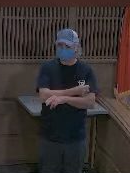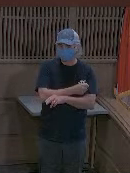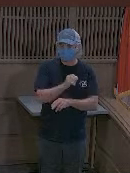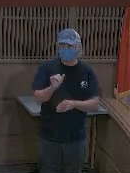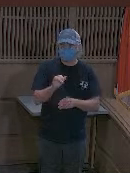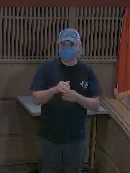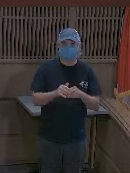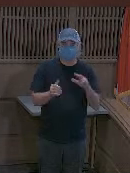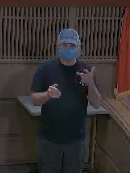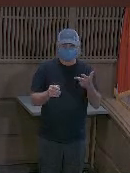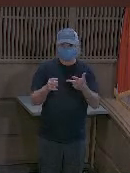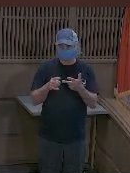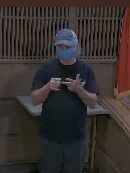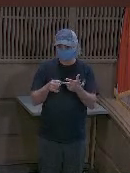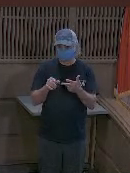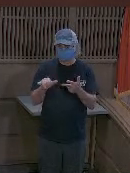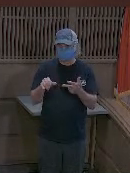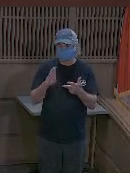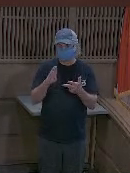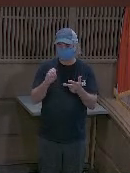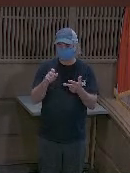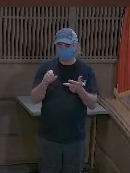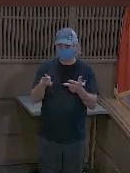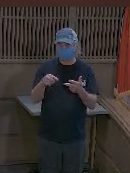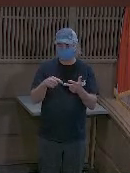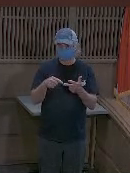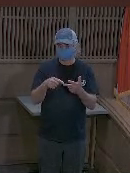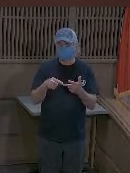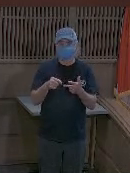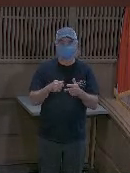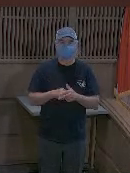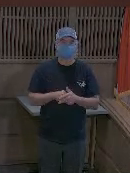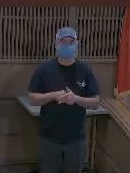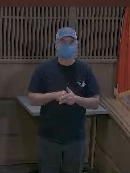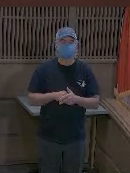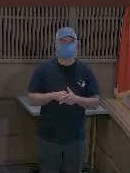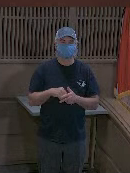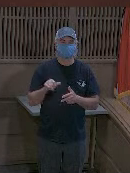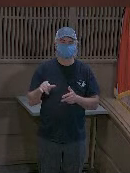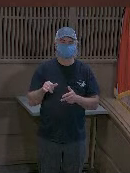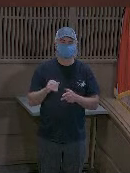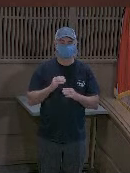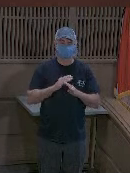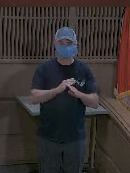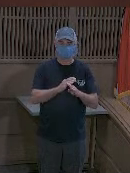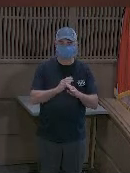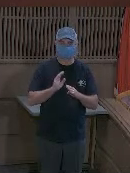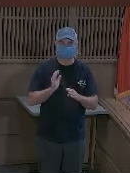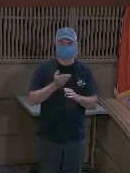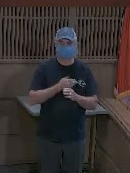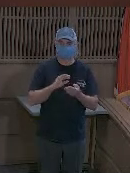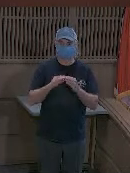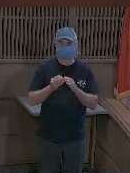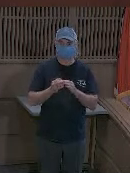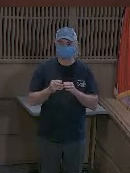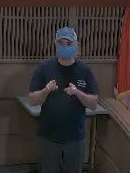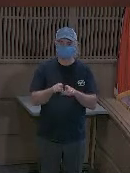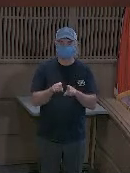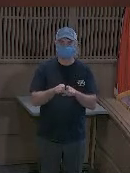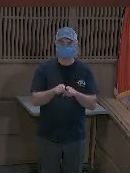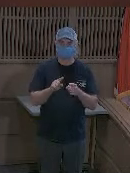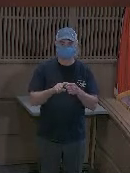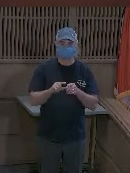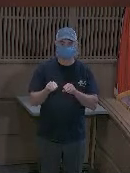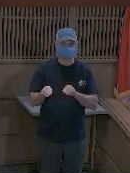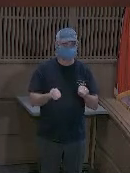those are very, very valuable tools that continue to help us to protect our community, and frankly also to be able to move around